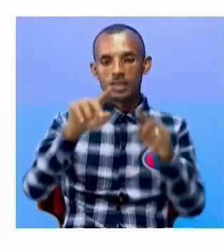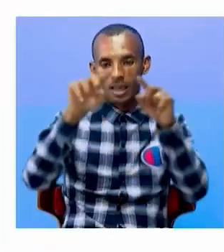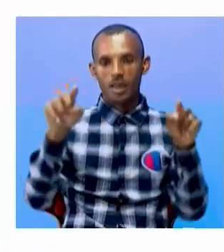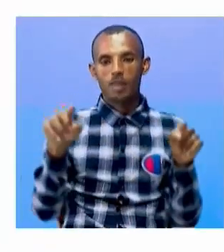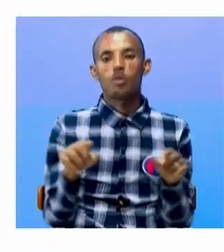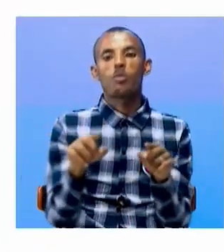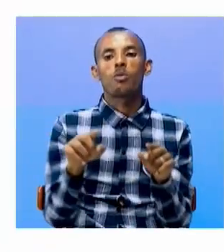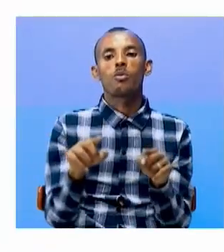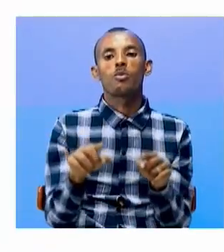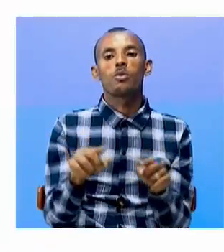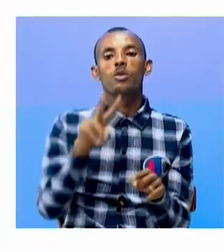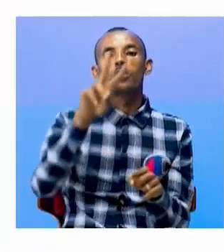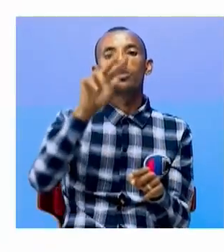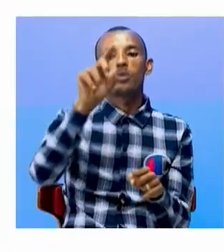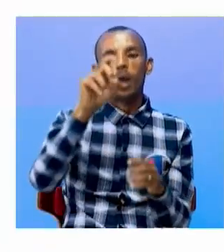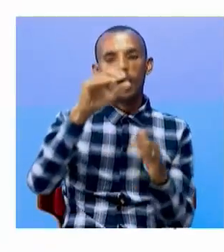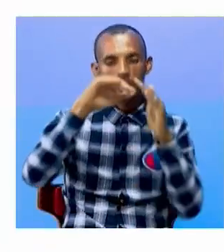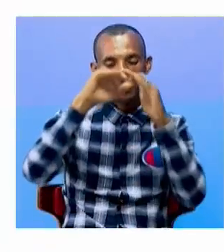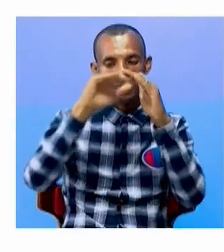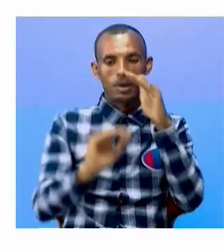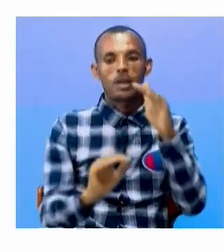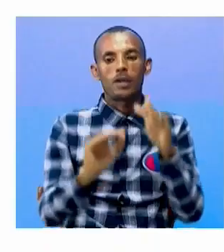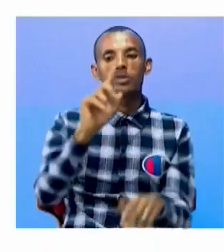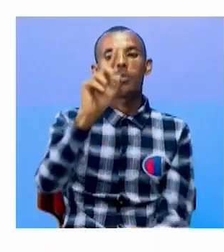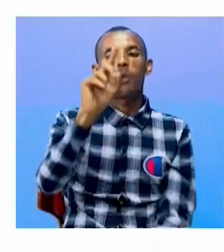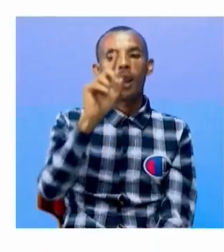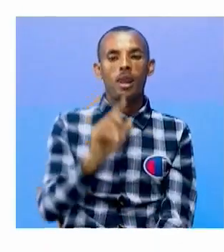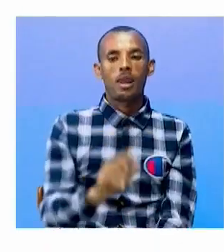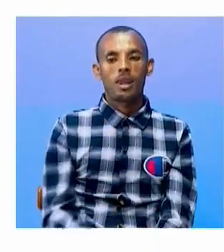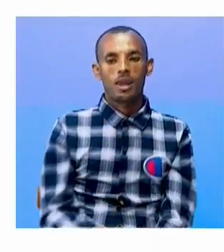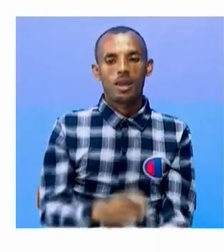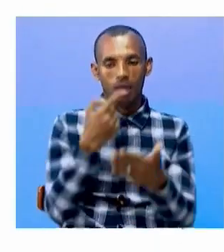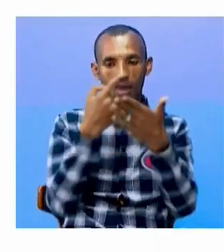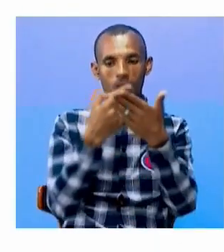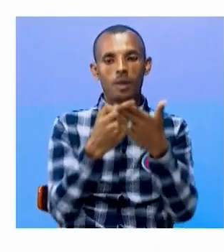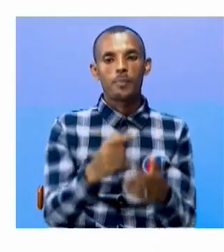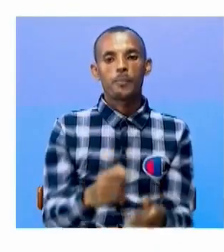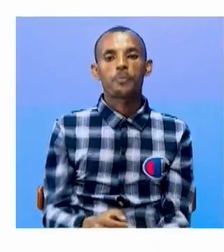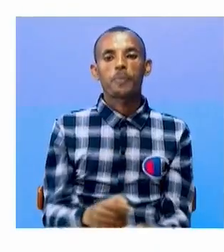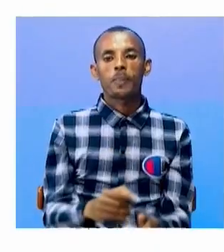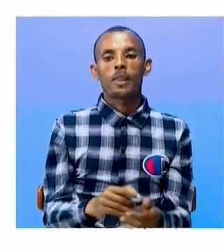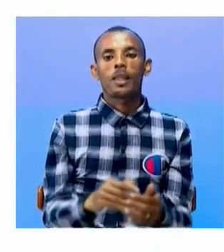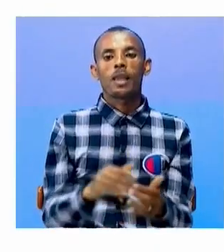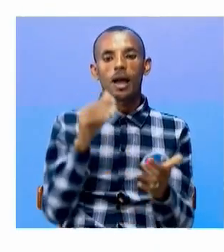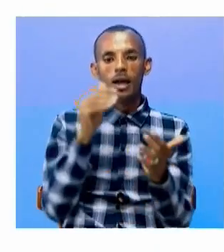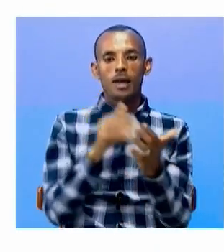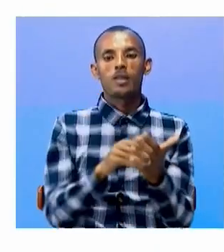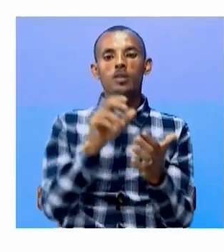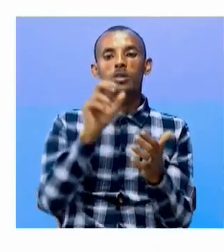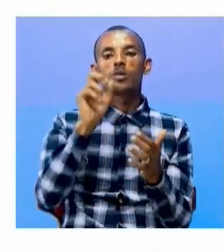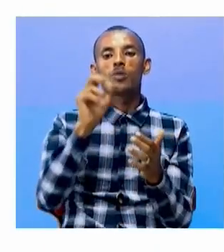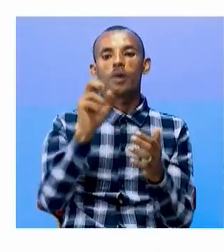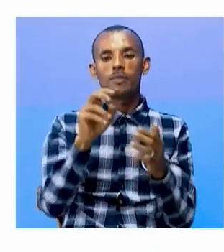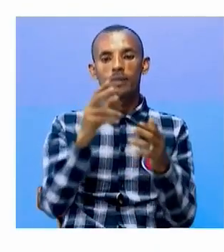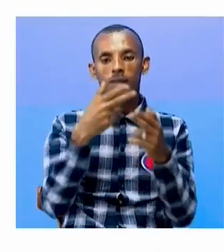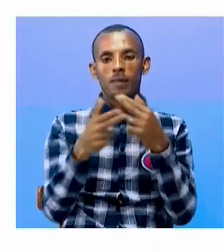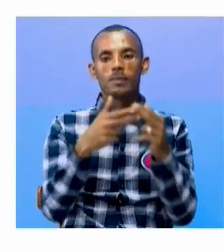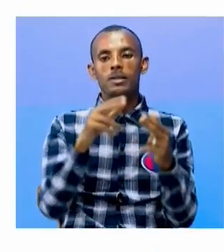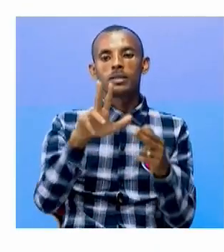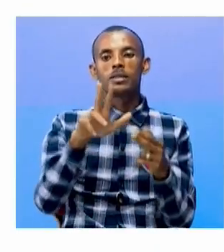into 2x minus 1 here. Again, 12 divided by 3 is